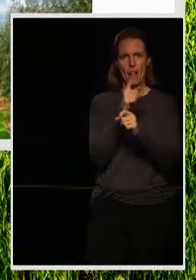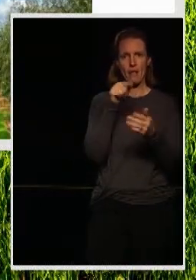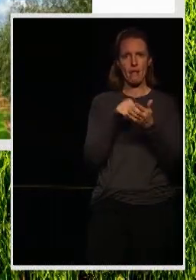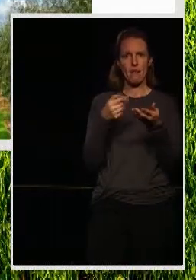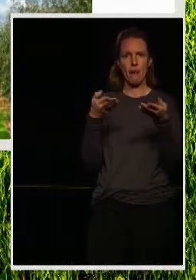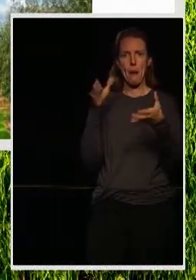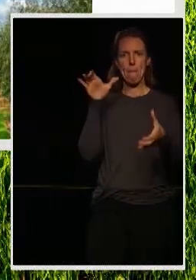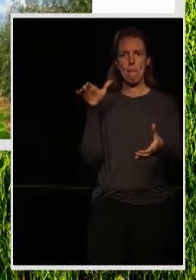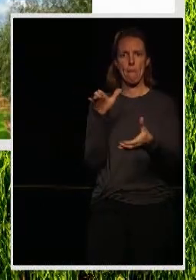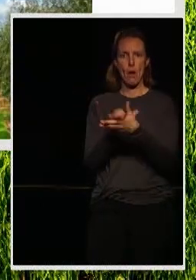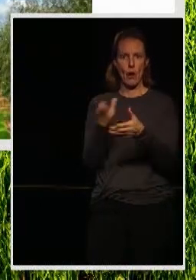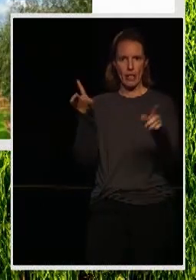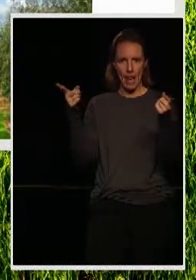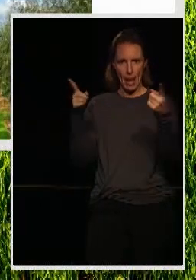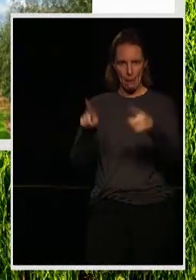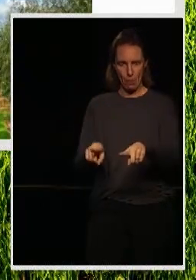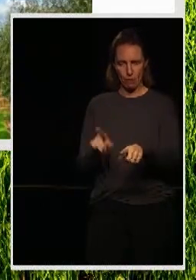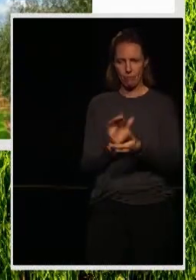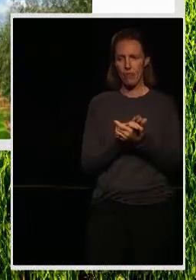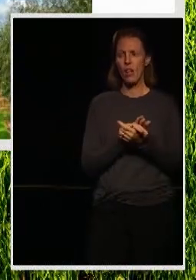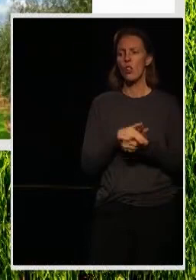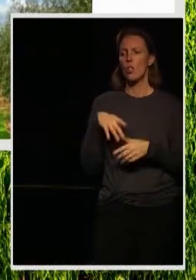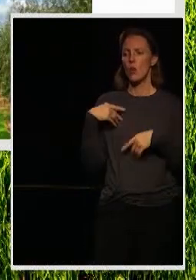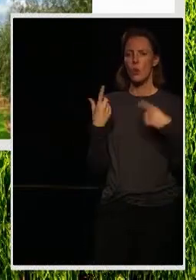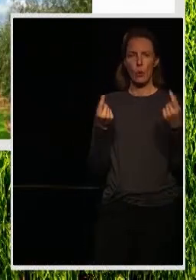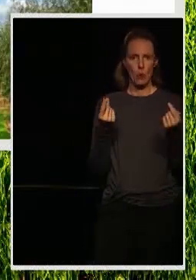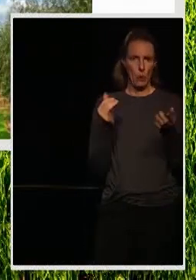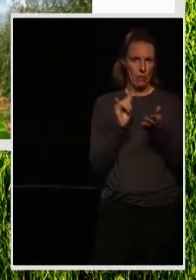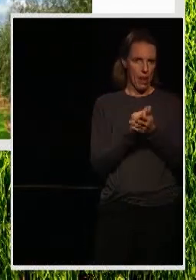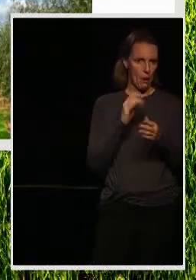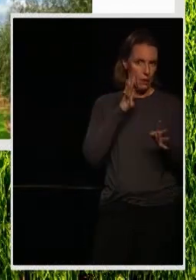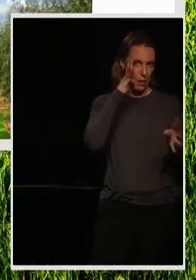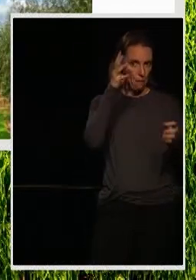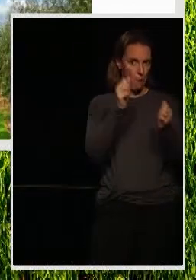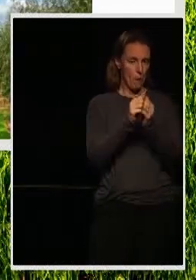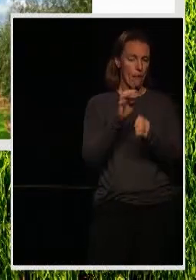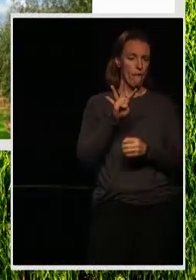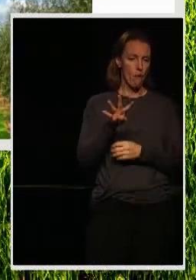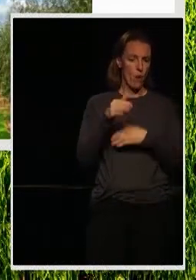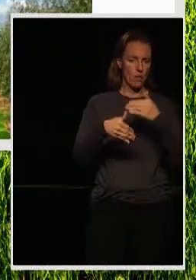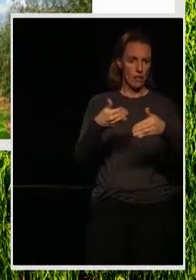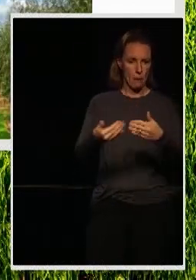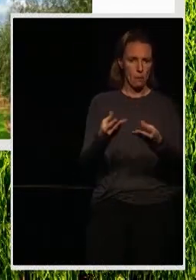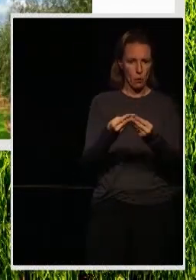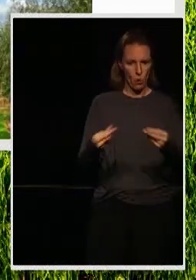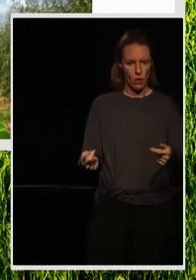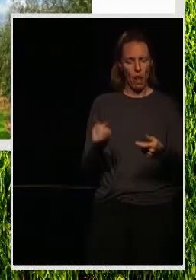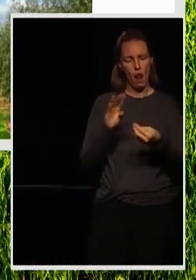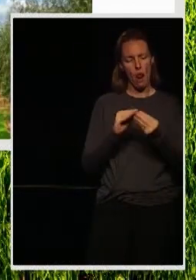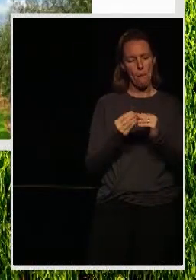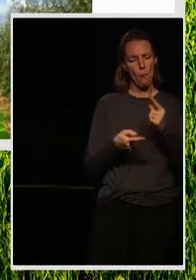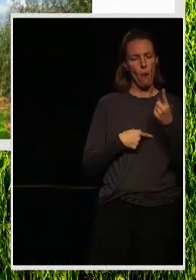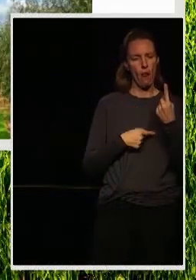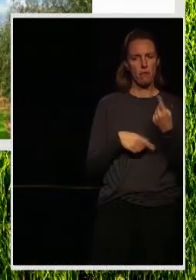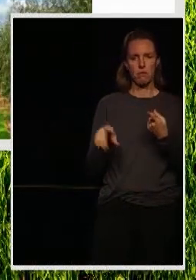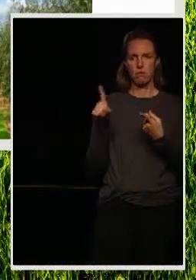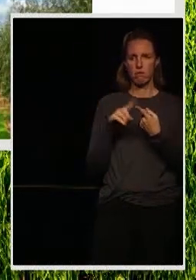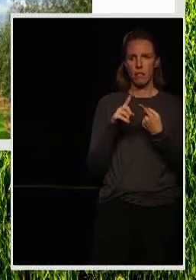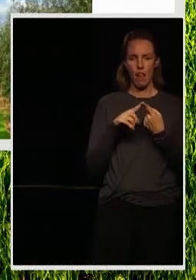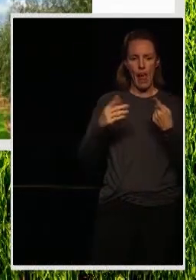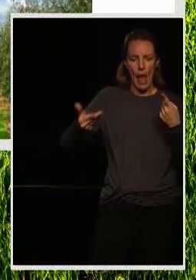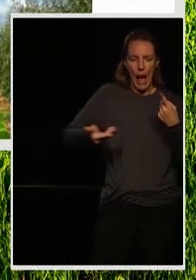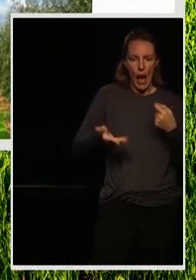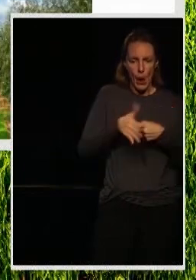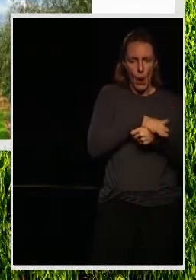marriage happen. So in order to do that, we came up with a 4-step solution here. Number one, again, we are going to